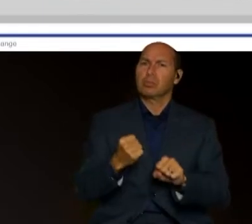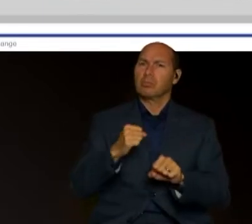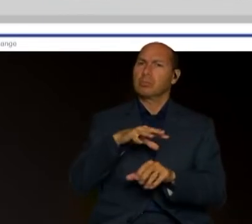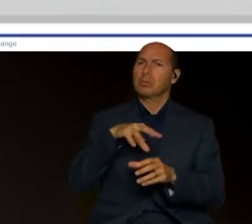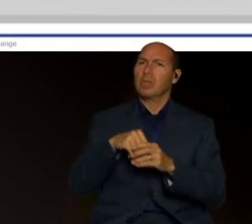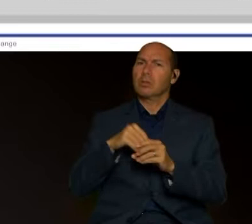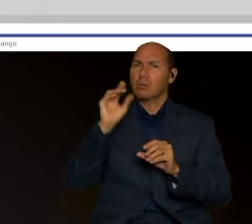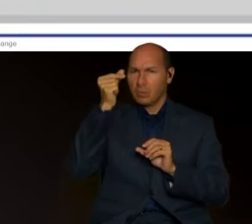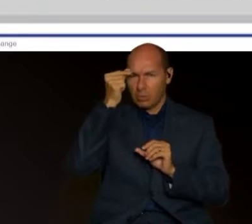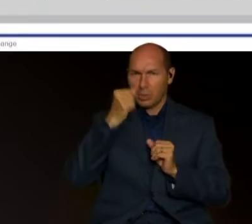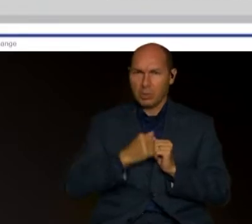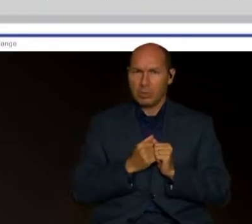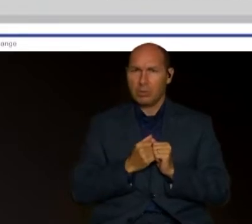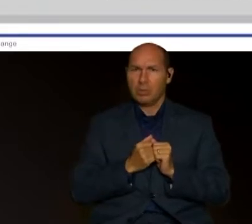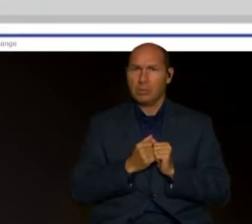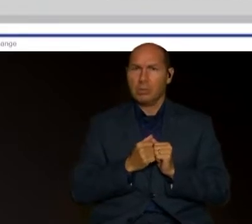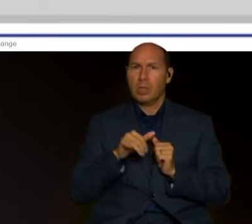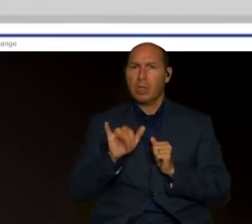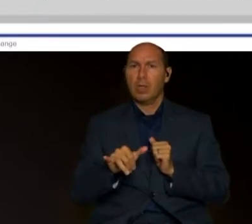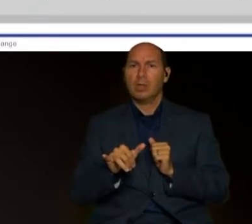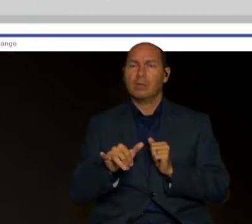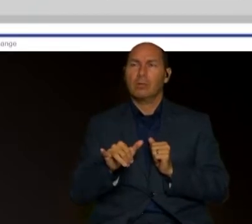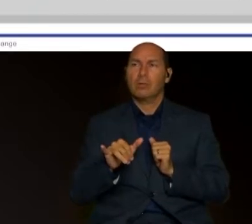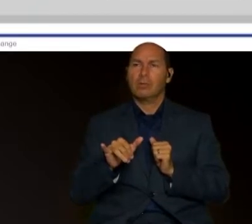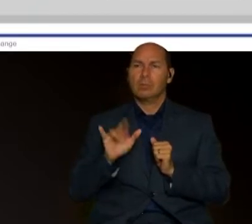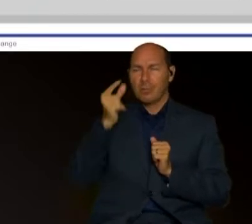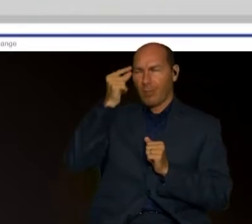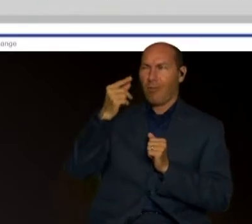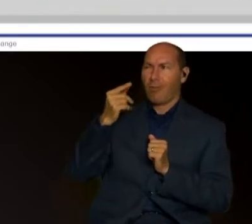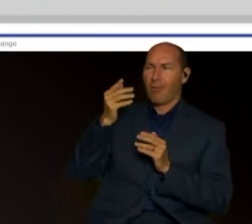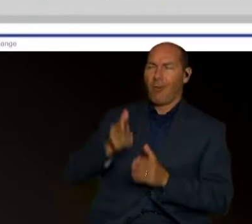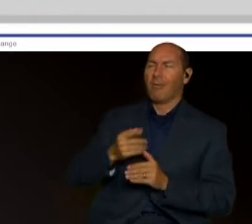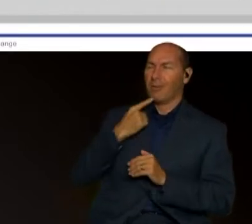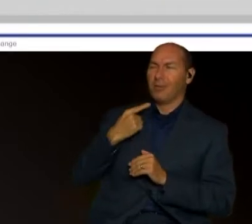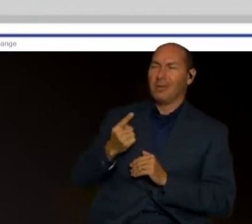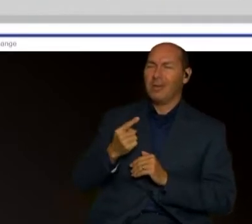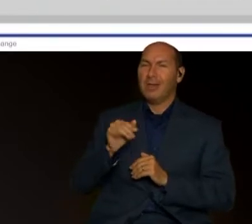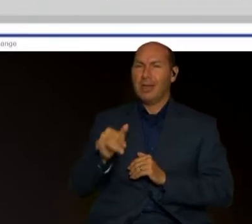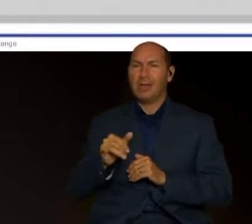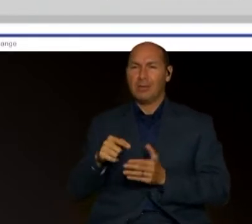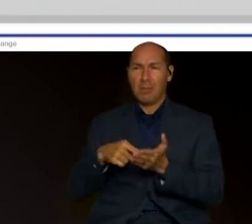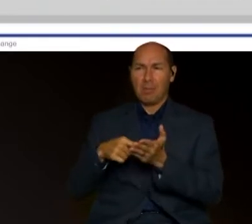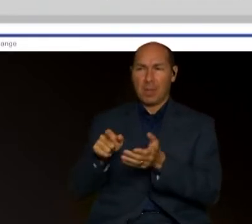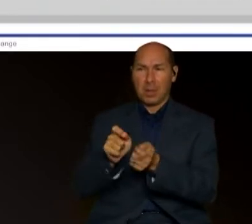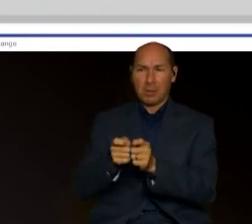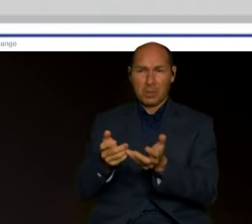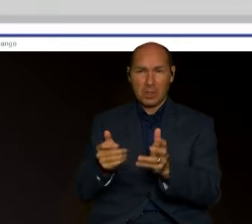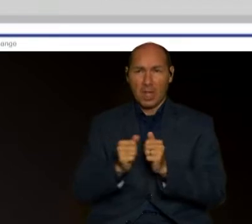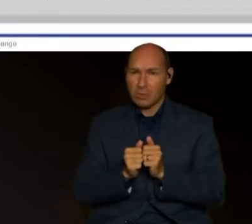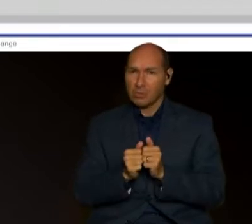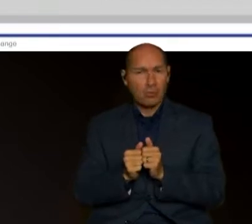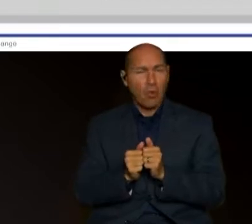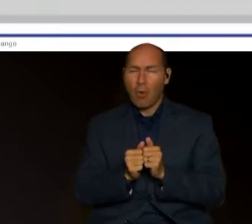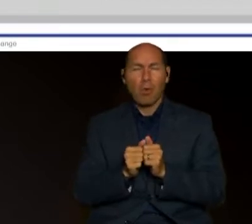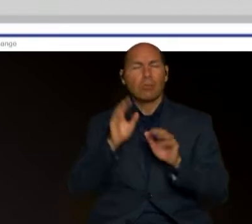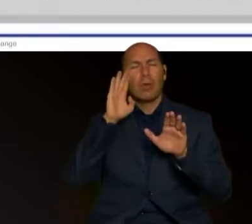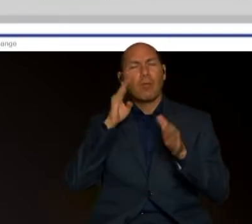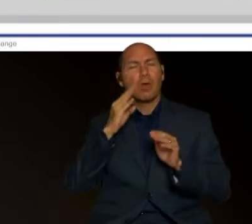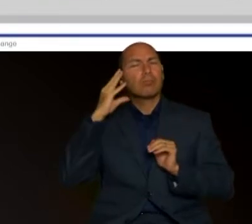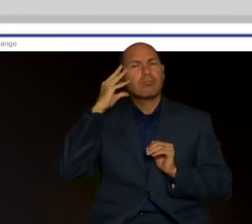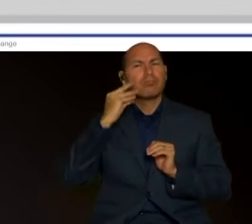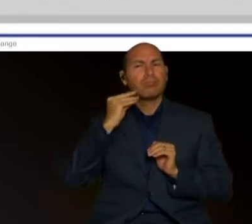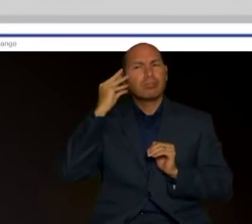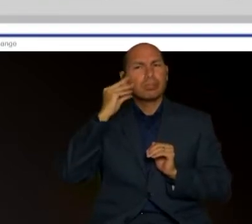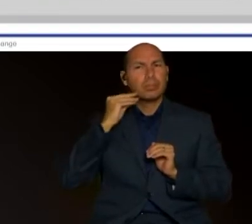human capital in the government. It's not a reform to adjust salaries, as the governor has stated. We are seeking to improve the experience